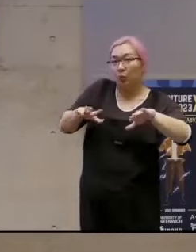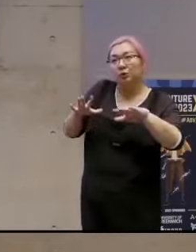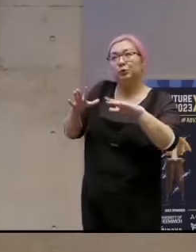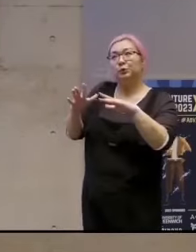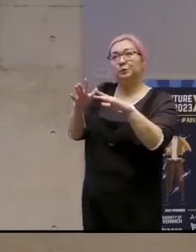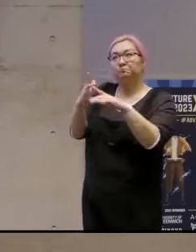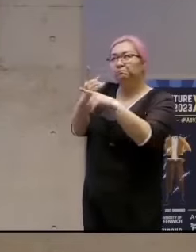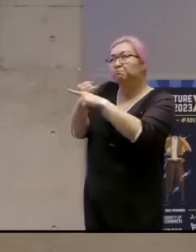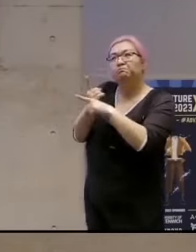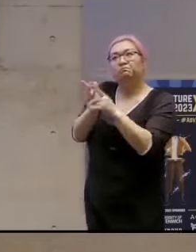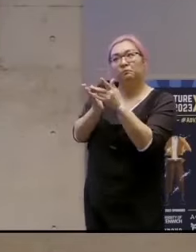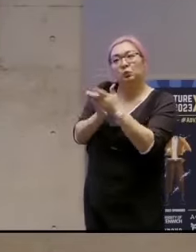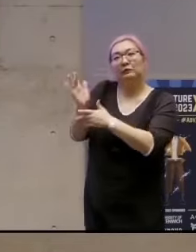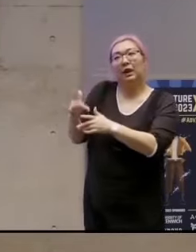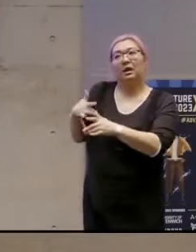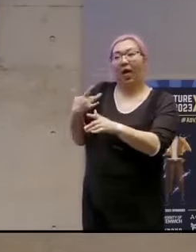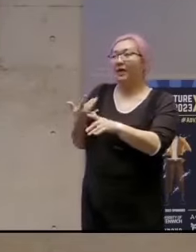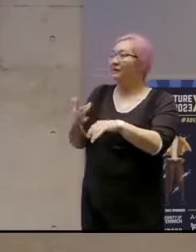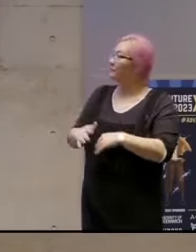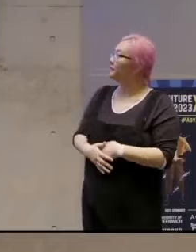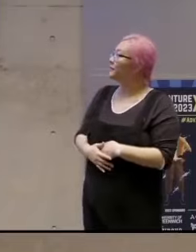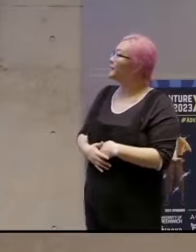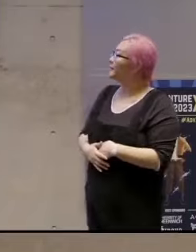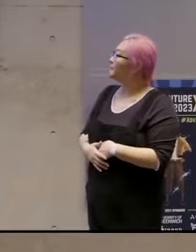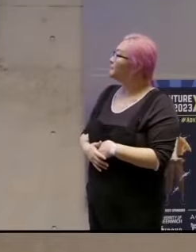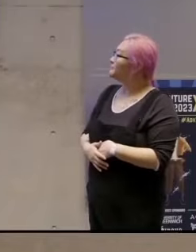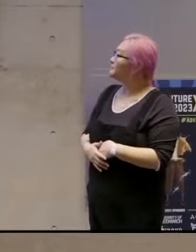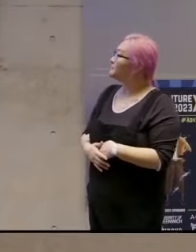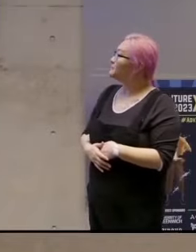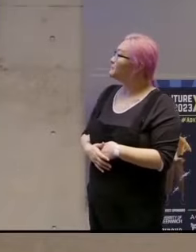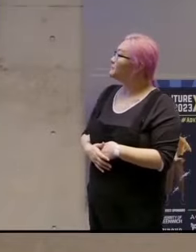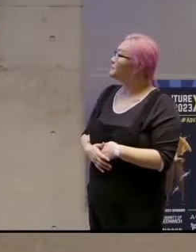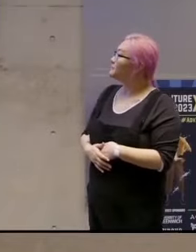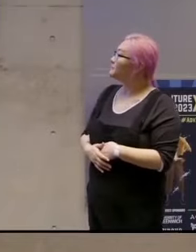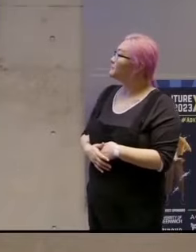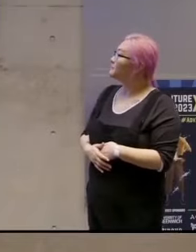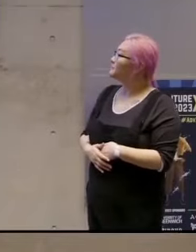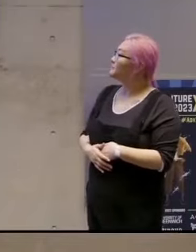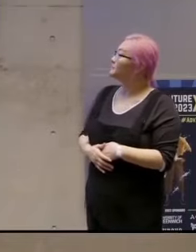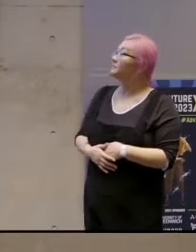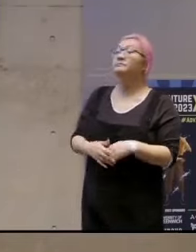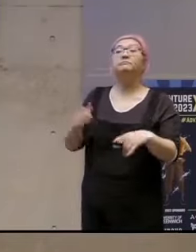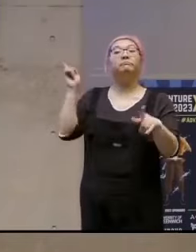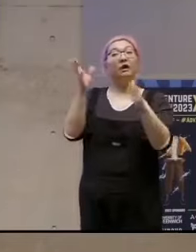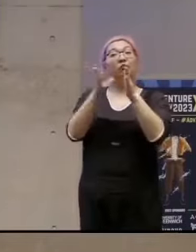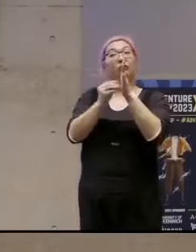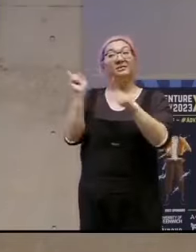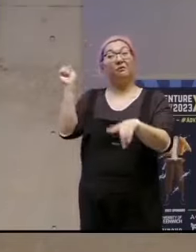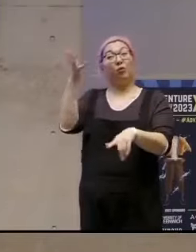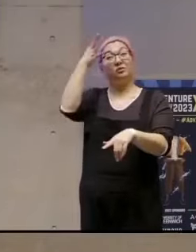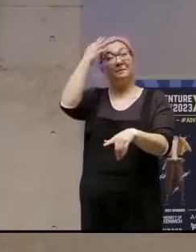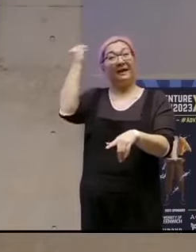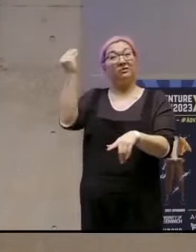the disease pretty much came from either short news segments or films.